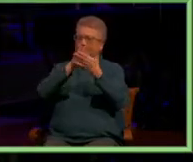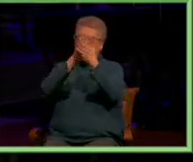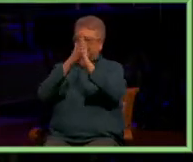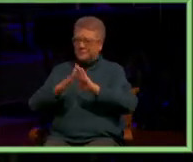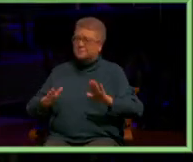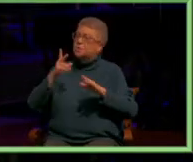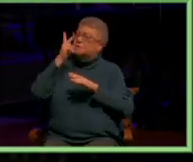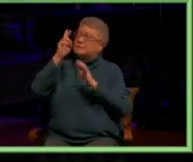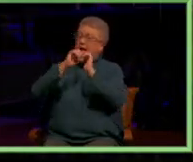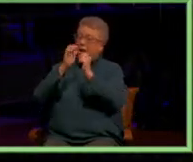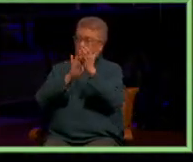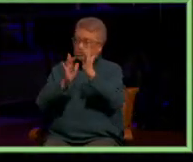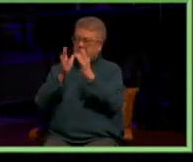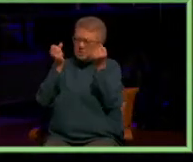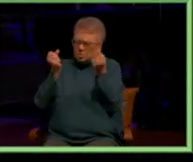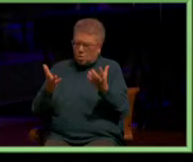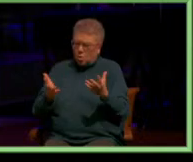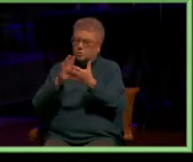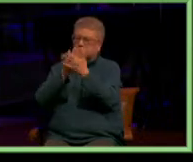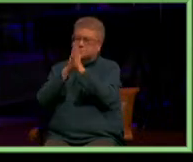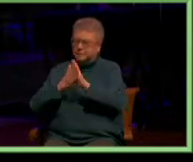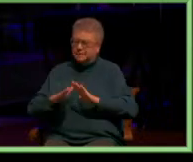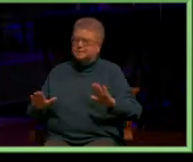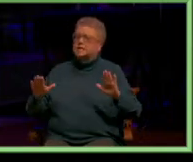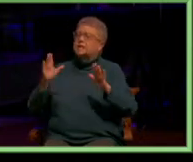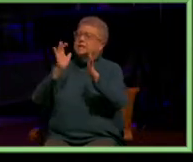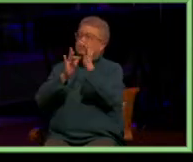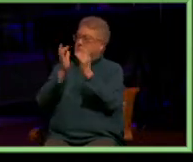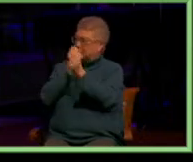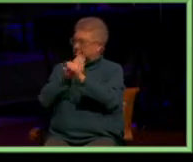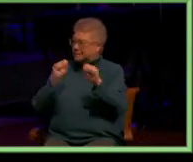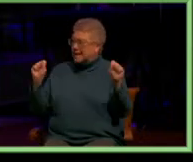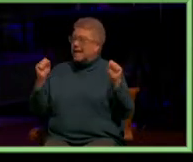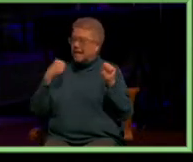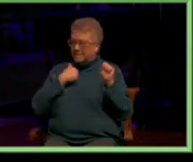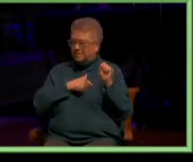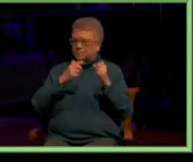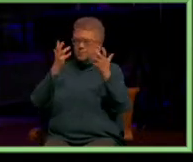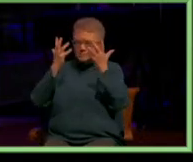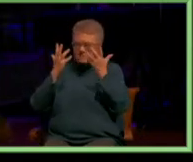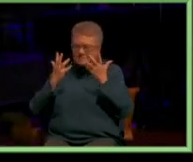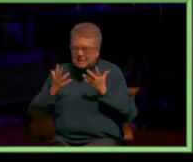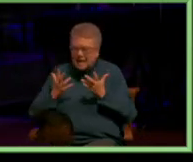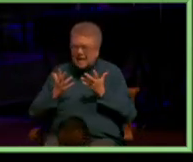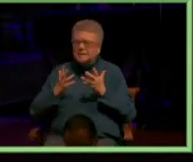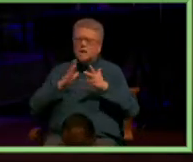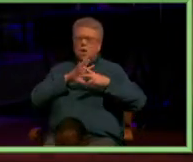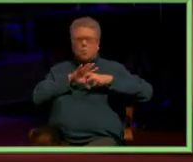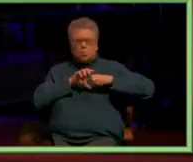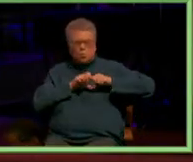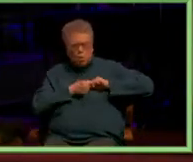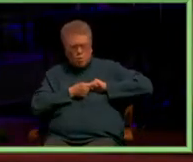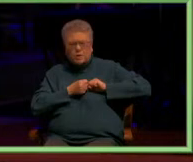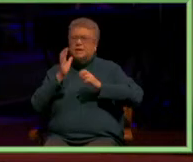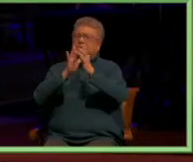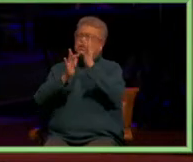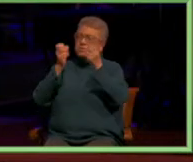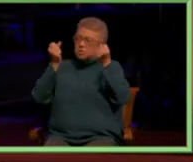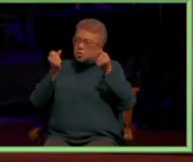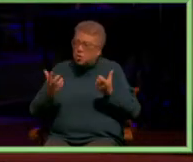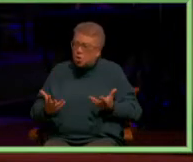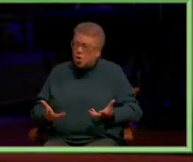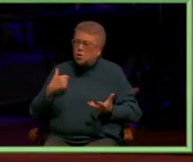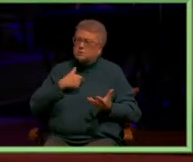Jesus can bring us peace, how Jesus can rescue us from our sadness and sorrow and brokenness, how he can pull us in and how